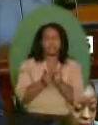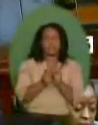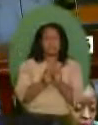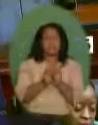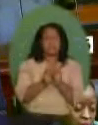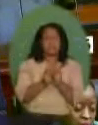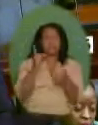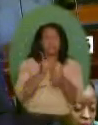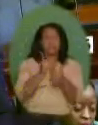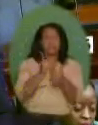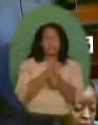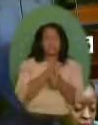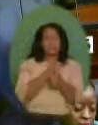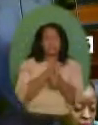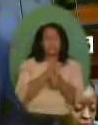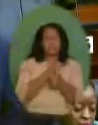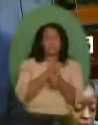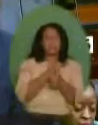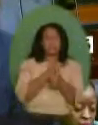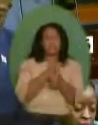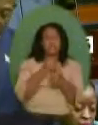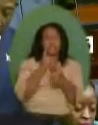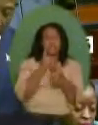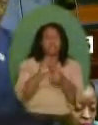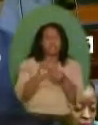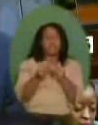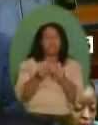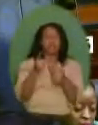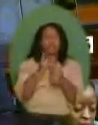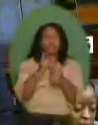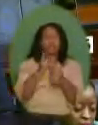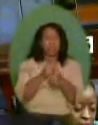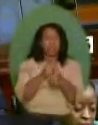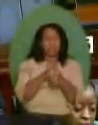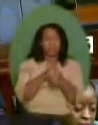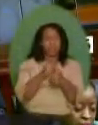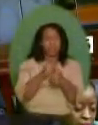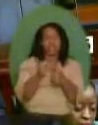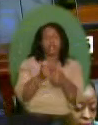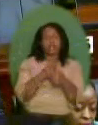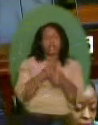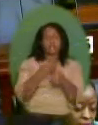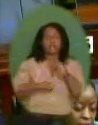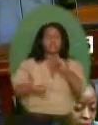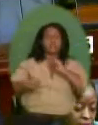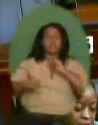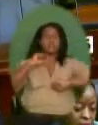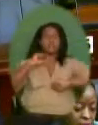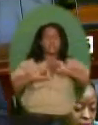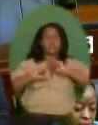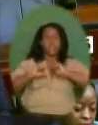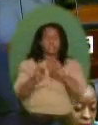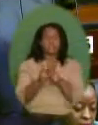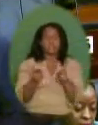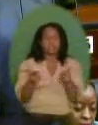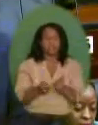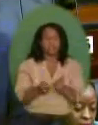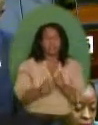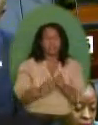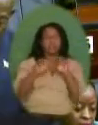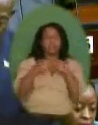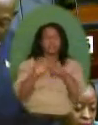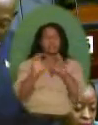1. To be the first science and technology park in the Caribbean. So we are ahead of the game. 2. To be the